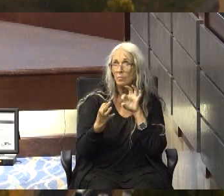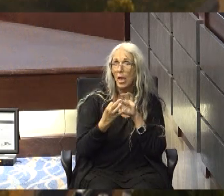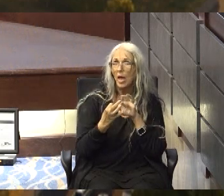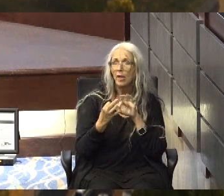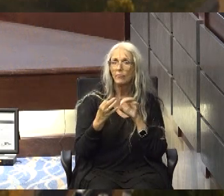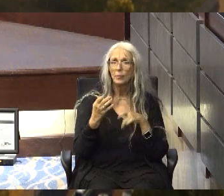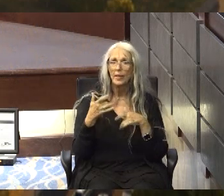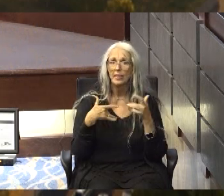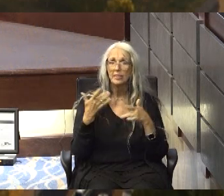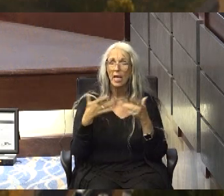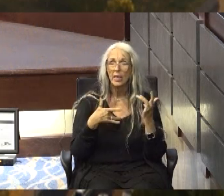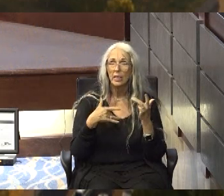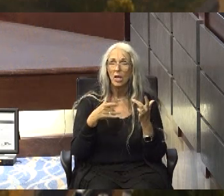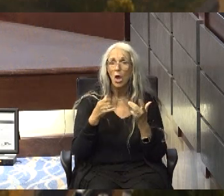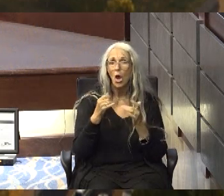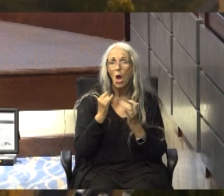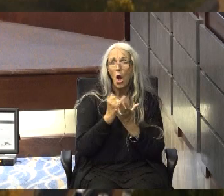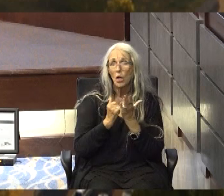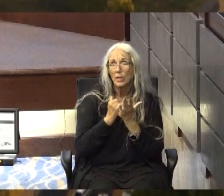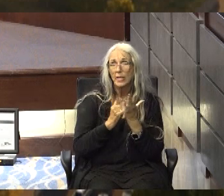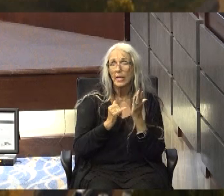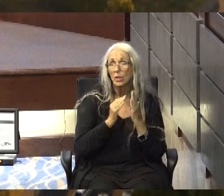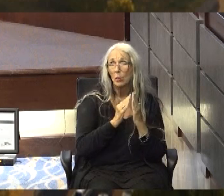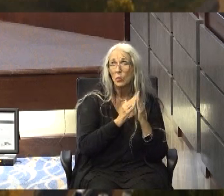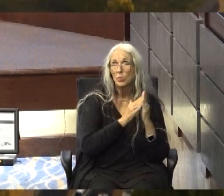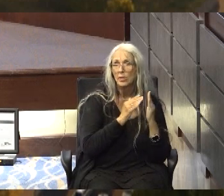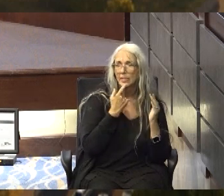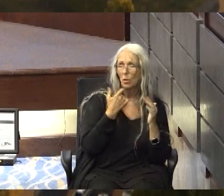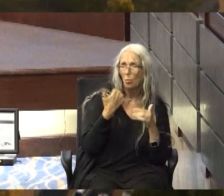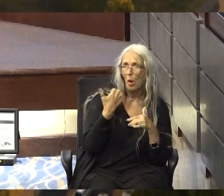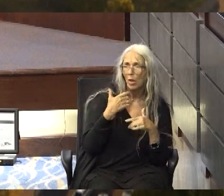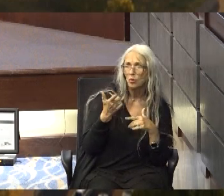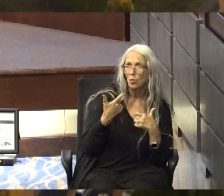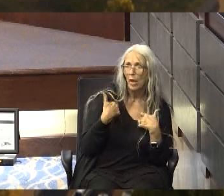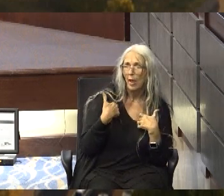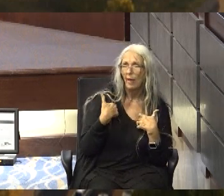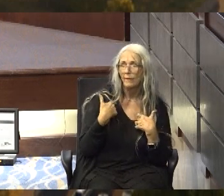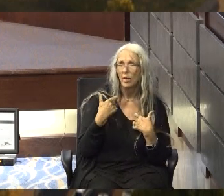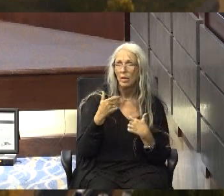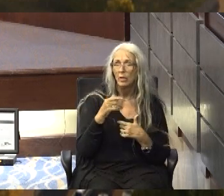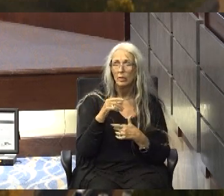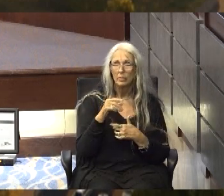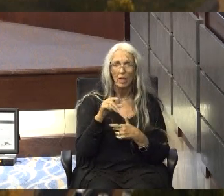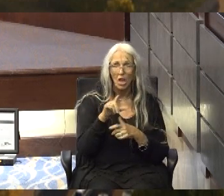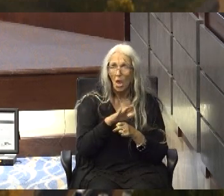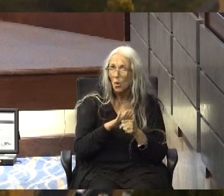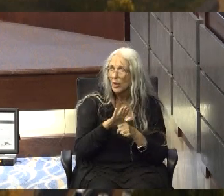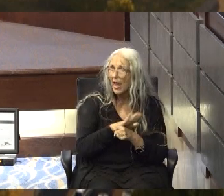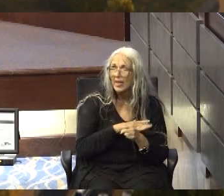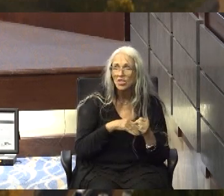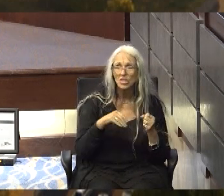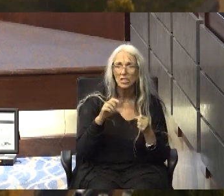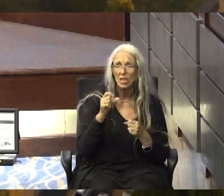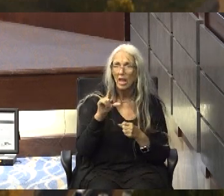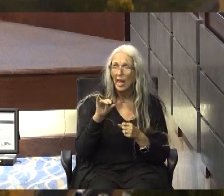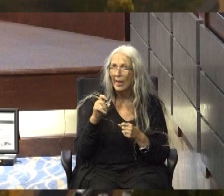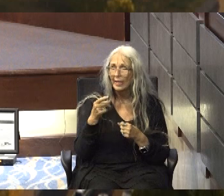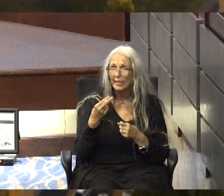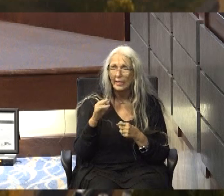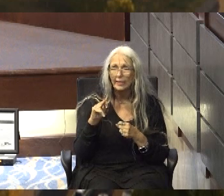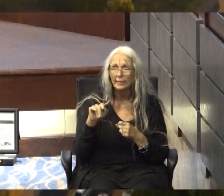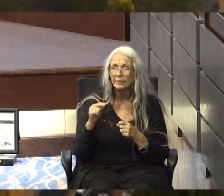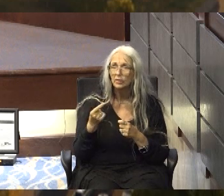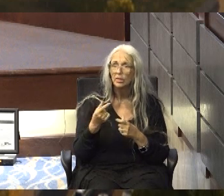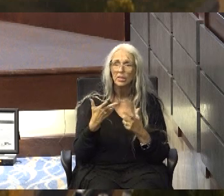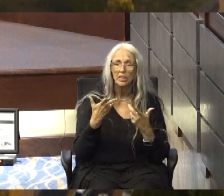very excited architecture community that, wow, you have lightning in a bottle here. This location, not only its views, its